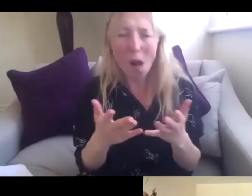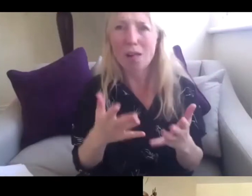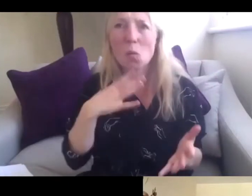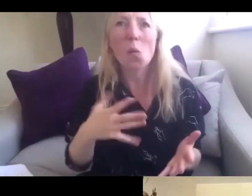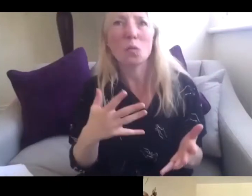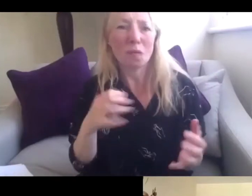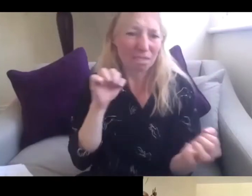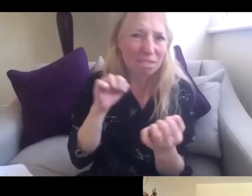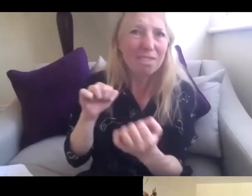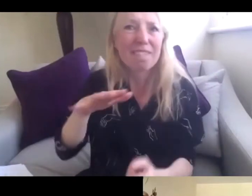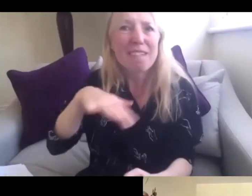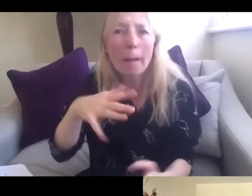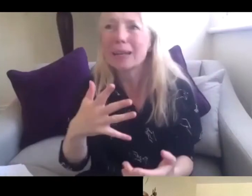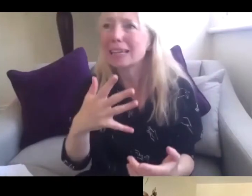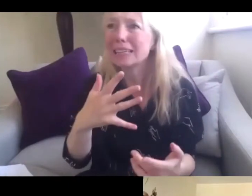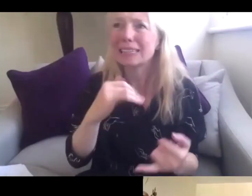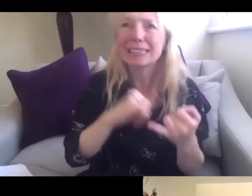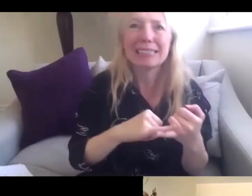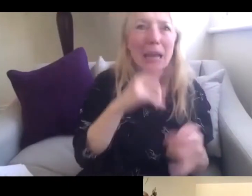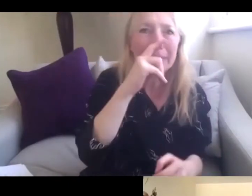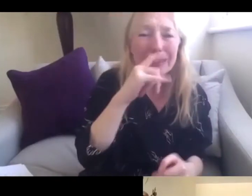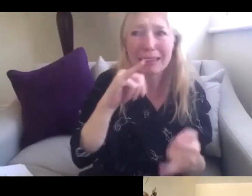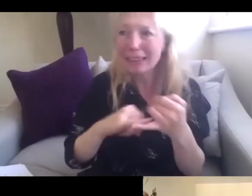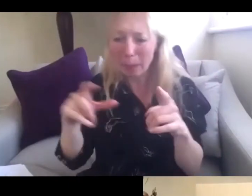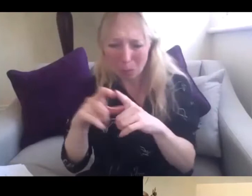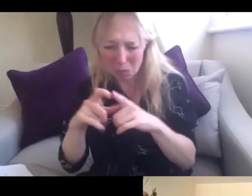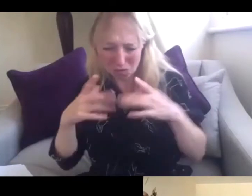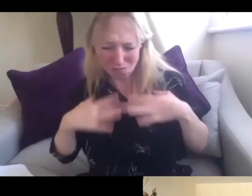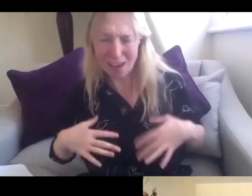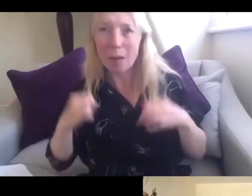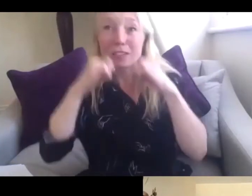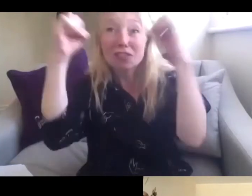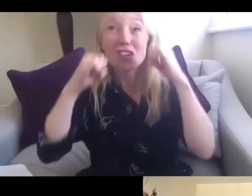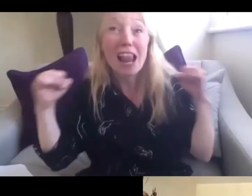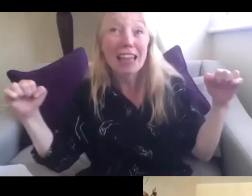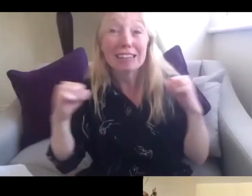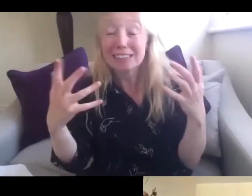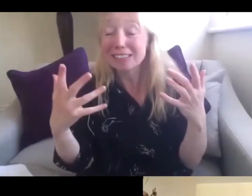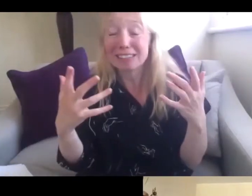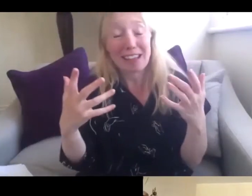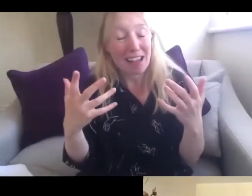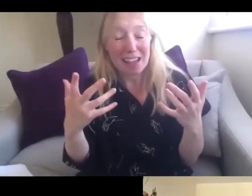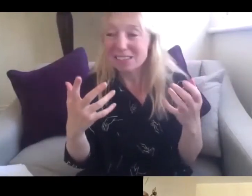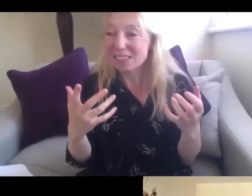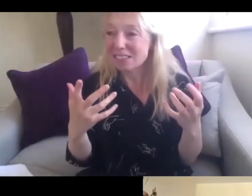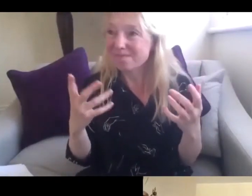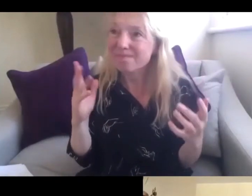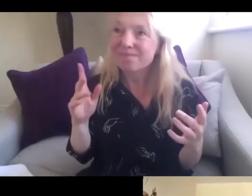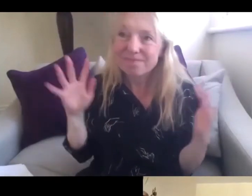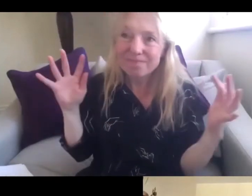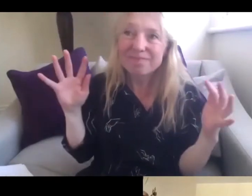by stepsisters and stepdaughters dressing up as cheerleaders and throwing orgies. Why am I seeing this